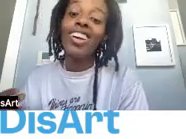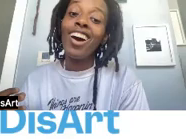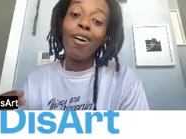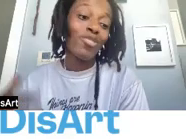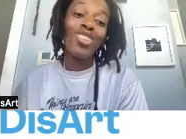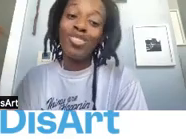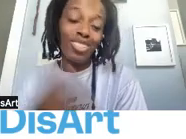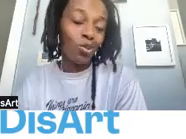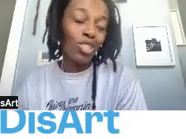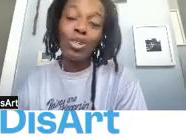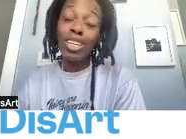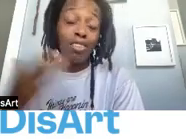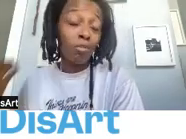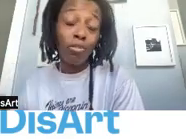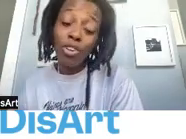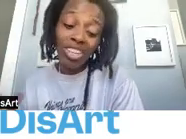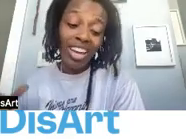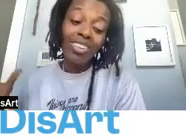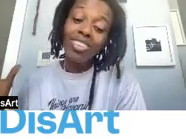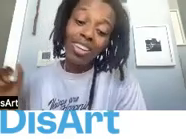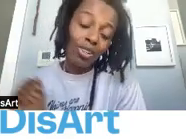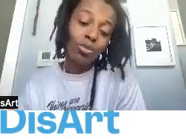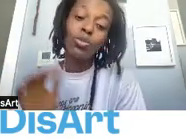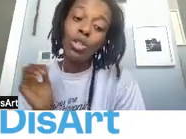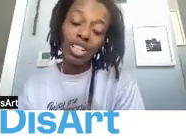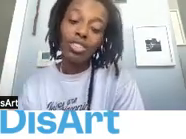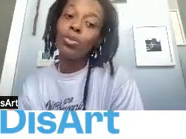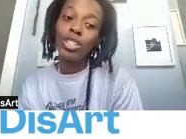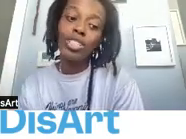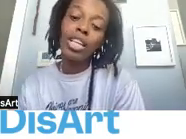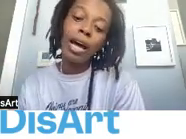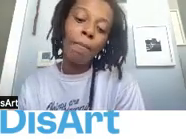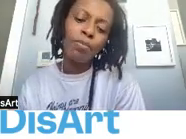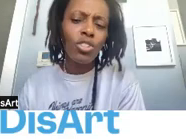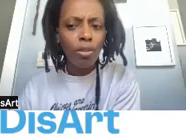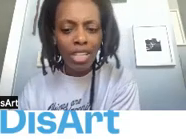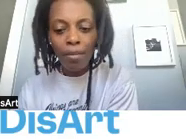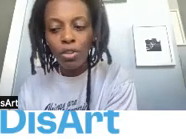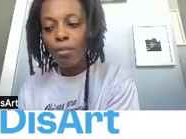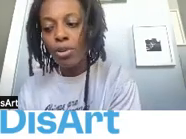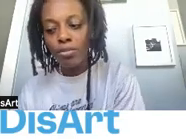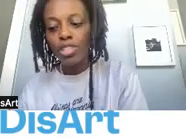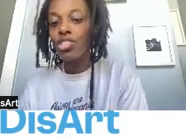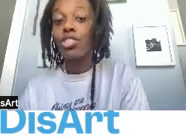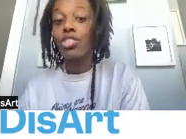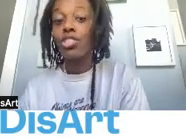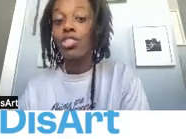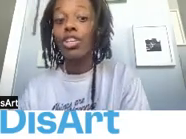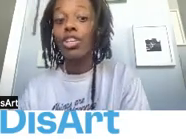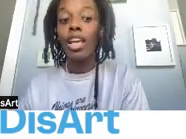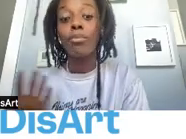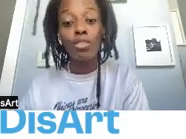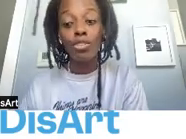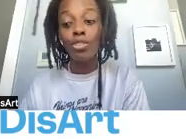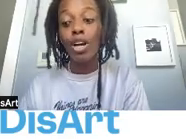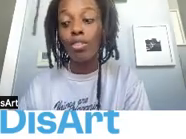that you know, since 2020 and even before that, that Chris was working towards. So it became really important for us to start to plan